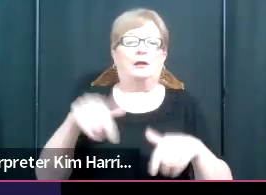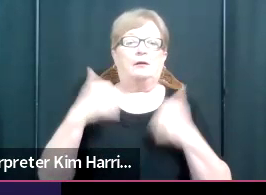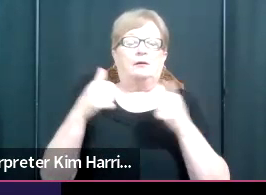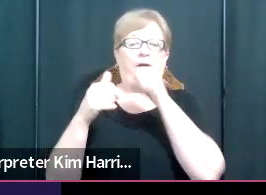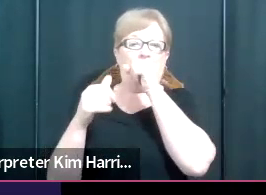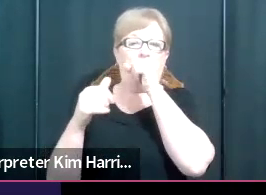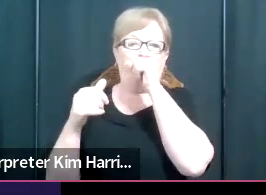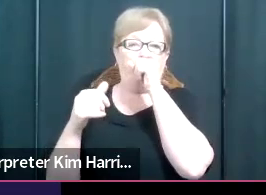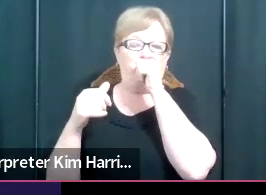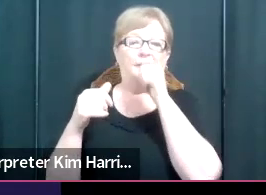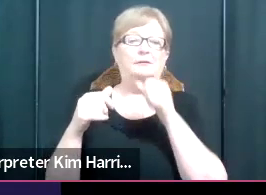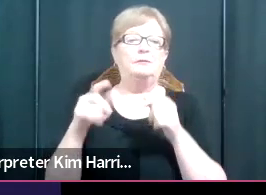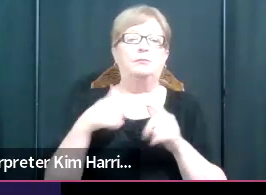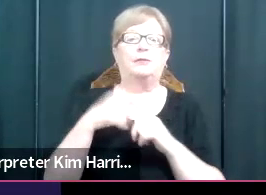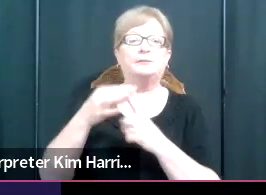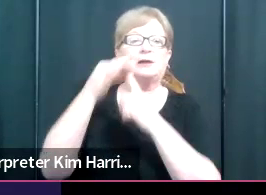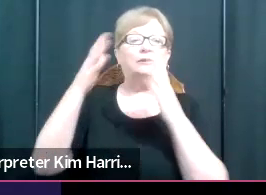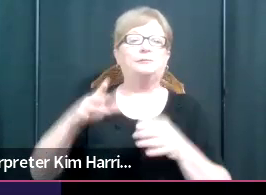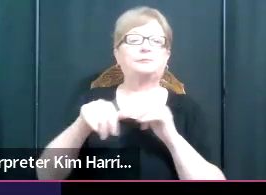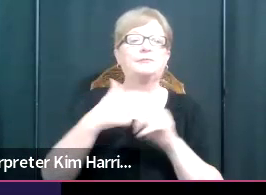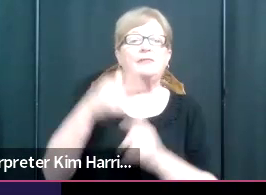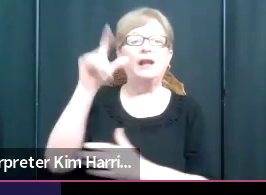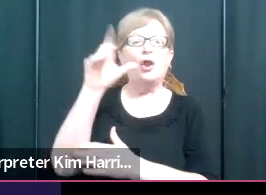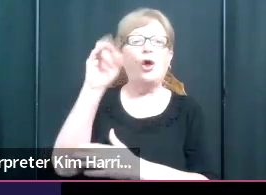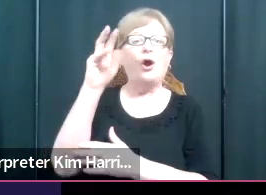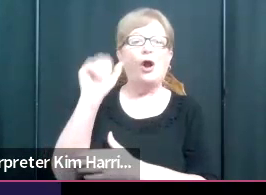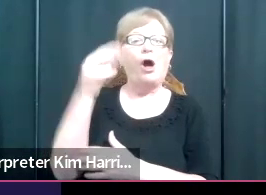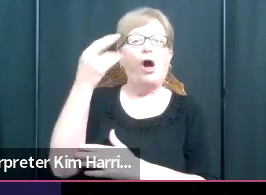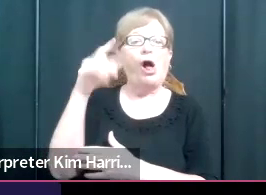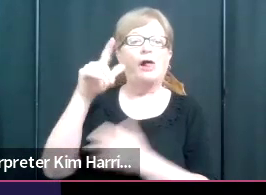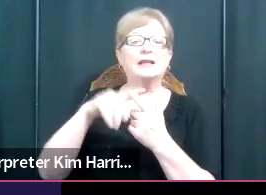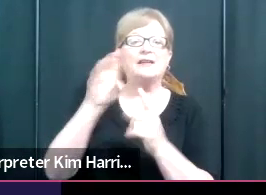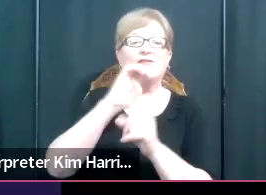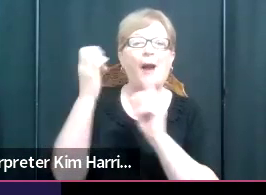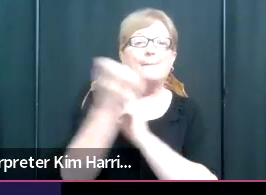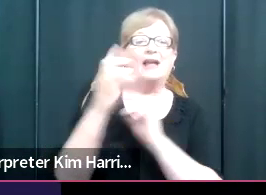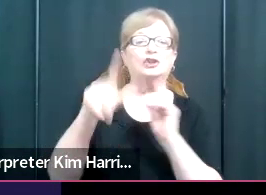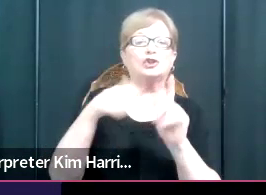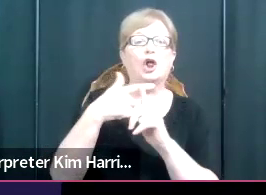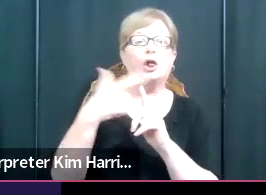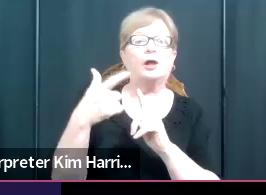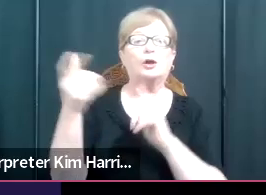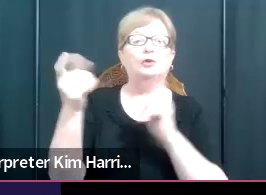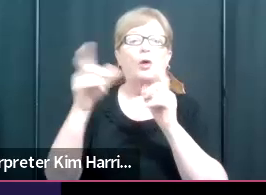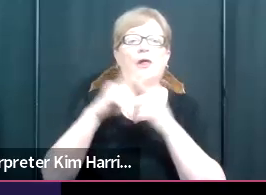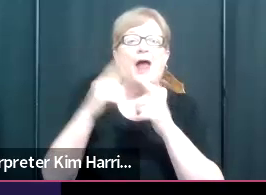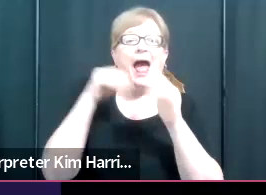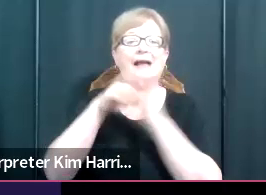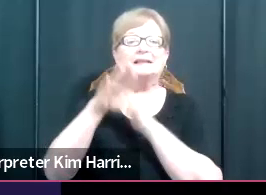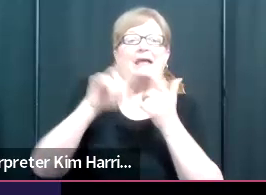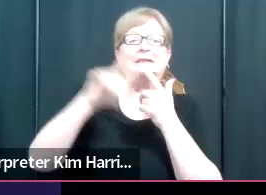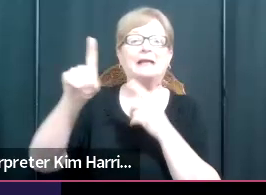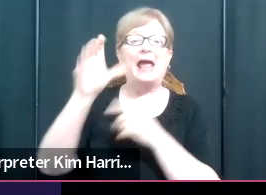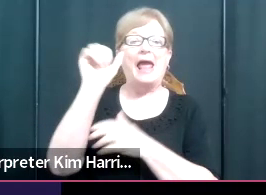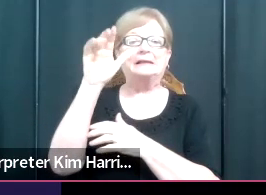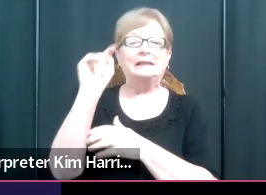the Environmental Control and Access AT Specialist. And my coworker, Caitlin Herban, is the AAC AT